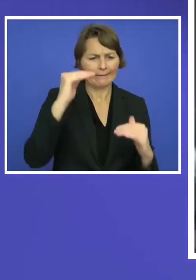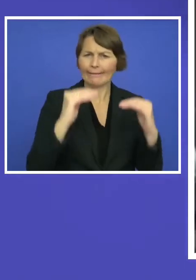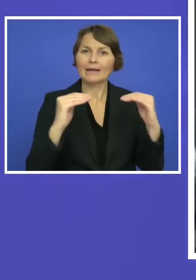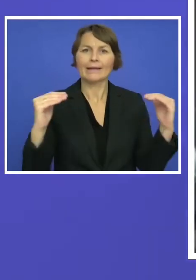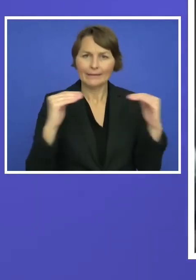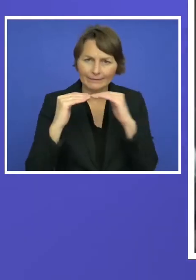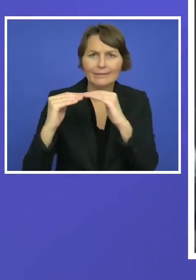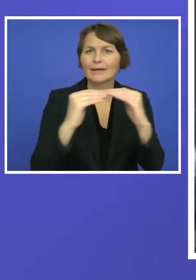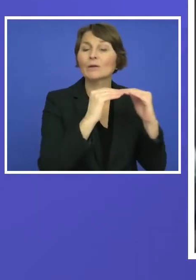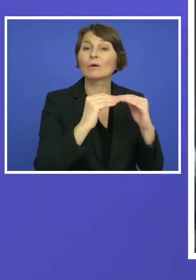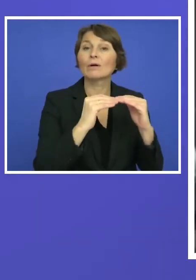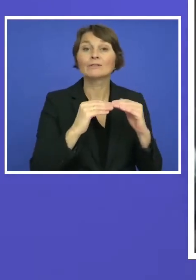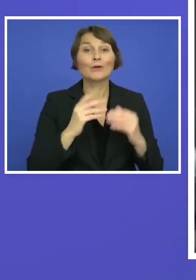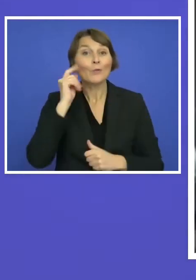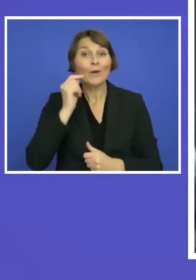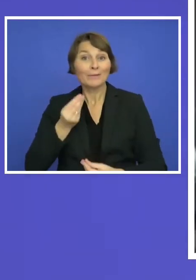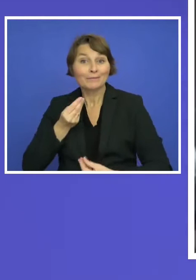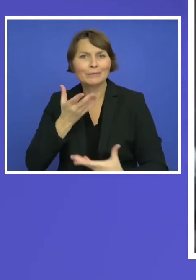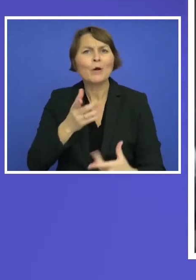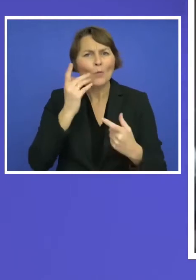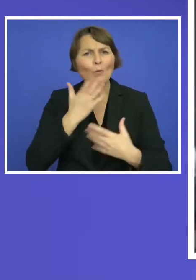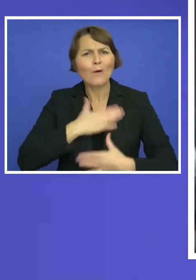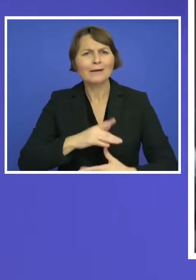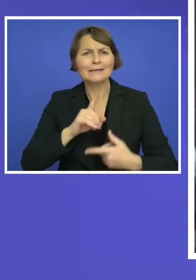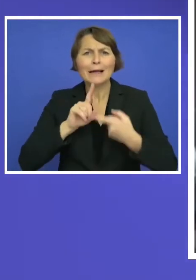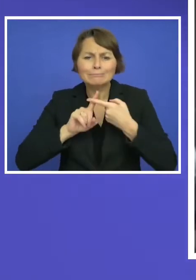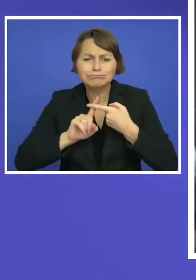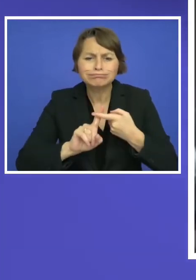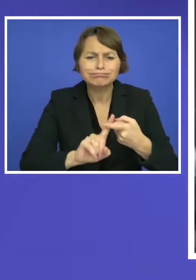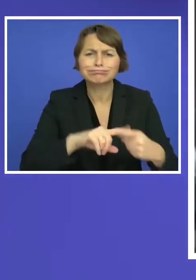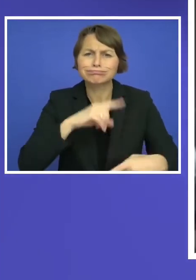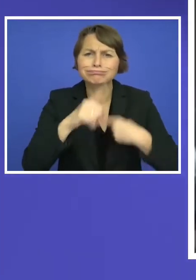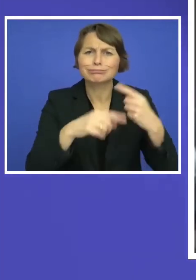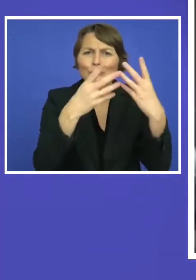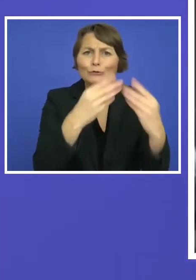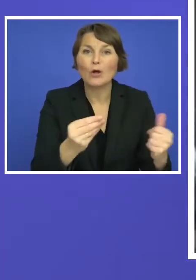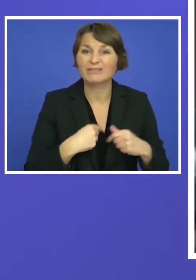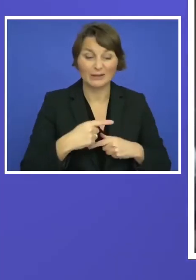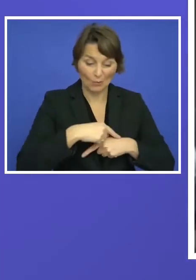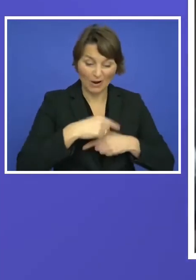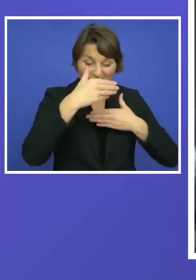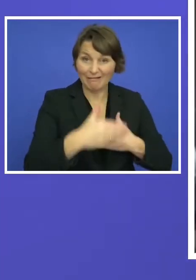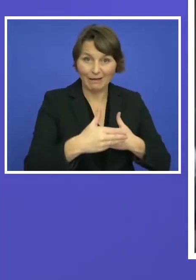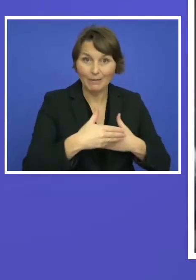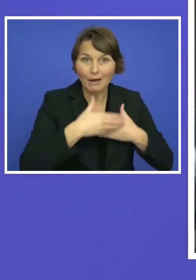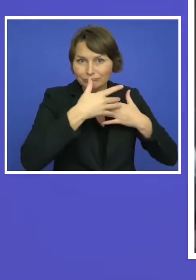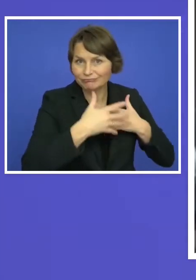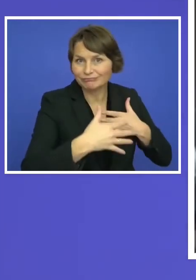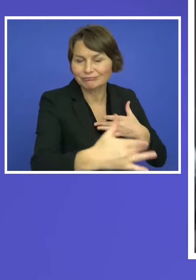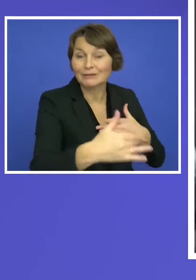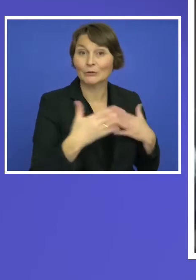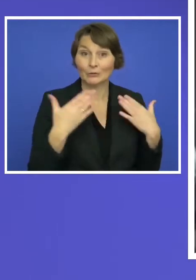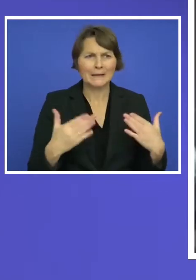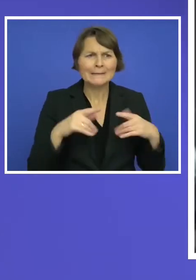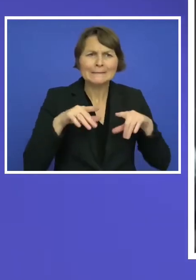sustainable solutions, but we also will have more ethical solutions. And so today's session will be looking very much on what are the policy tools that we can